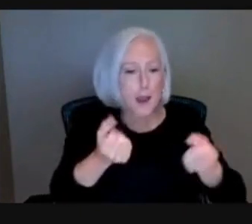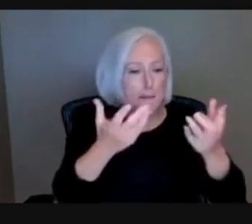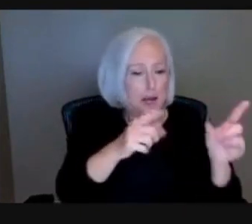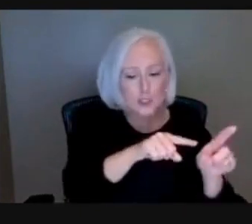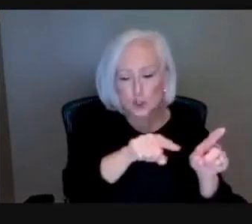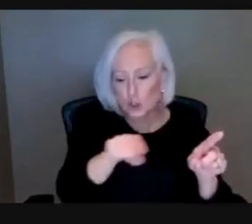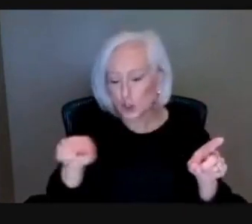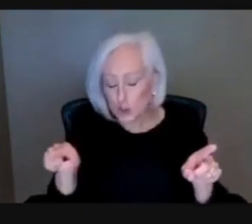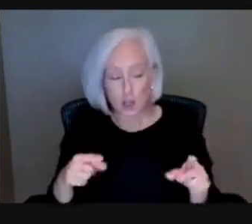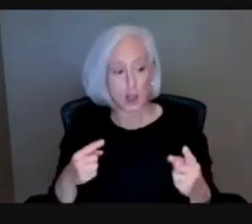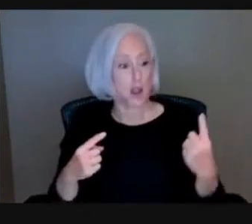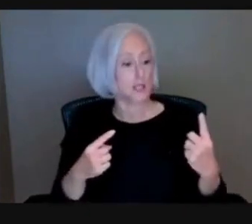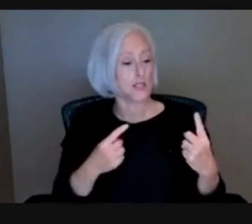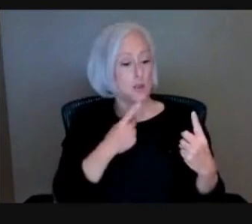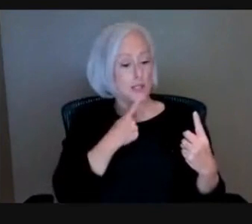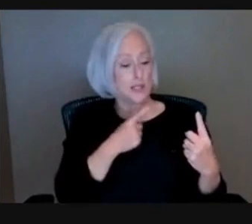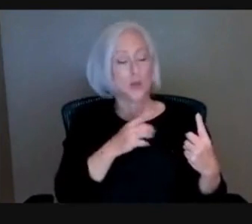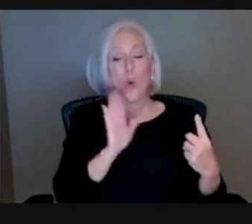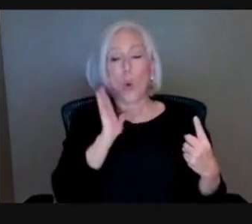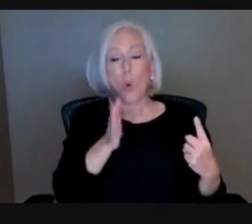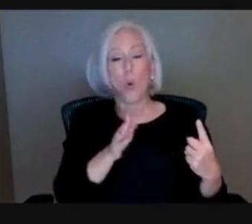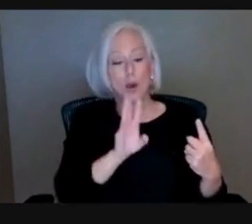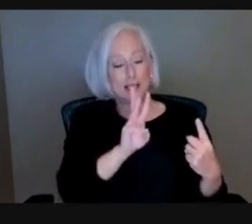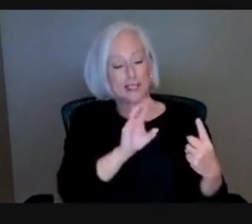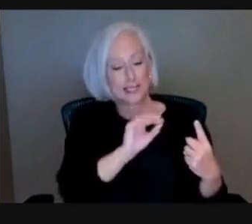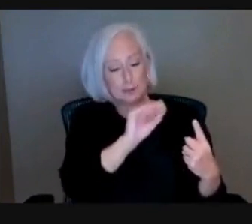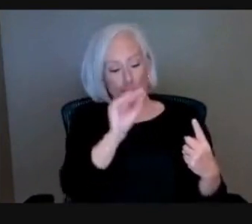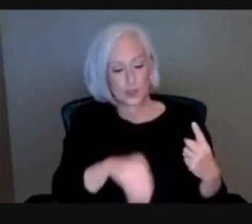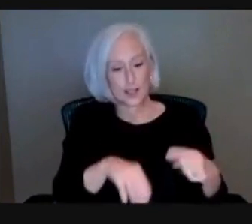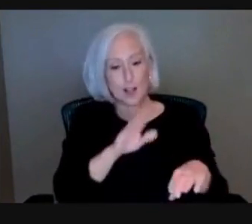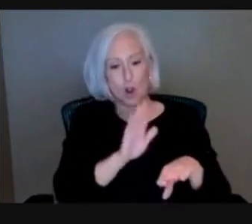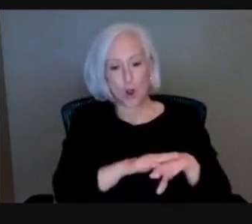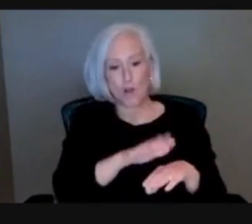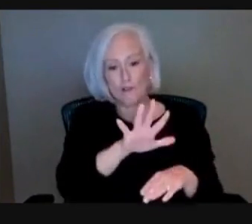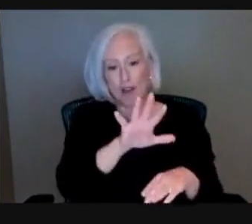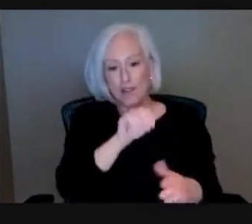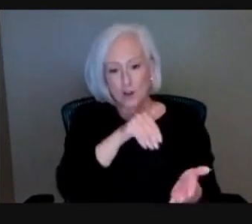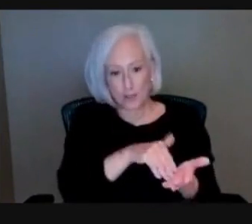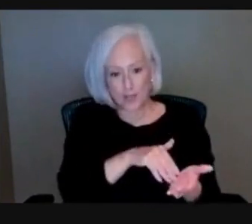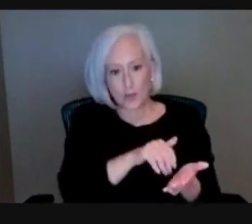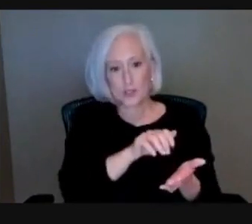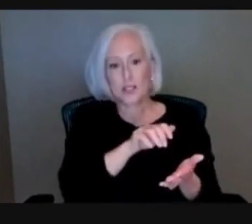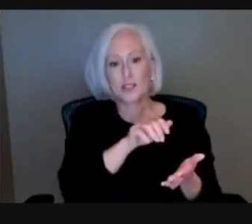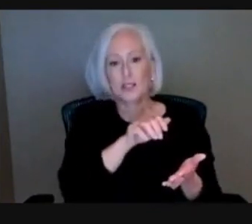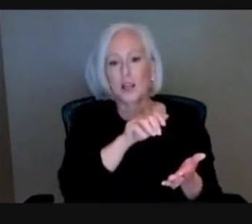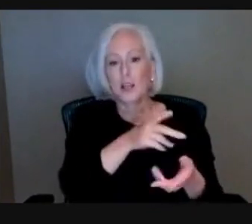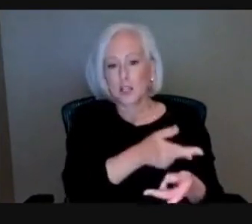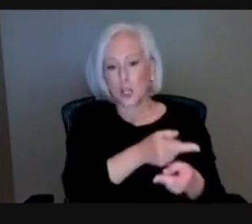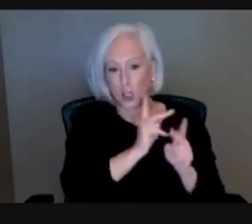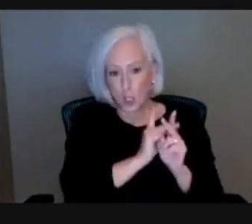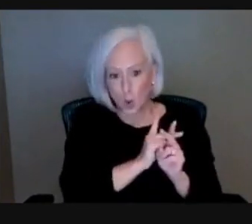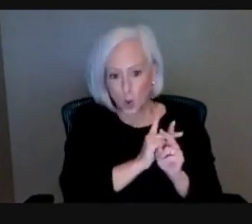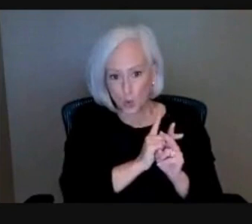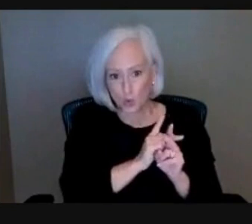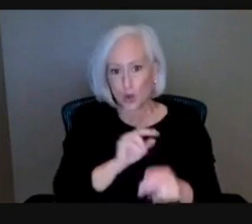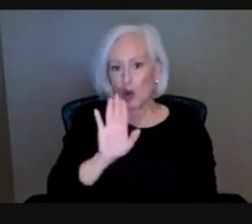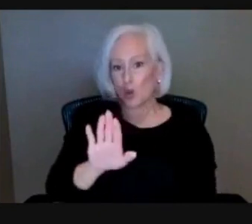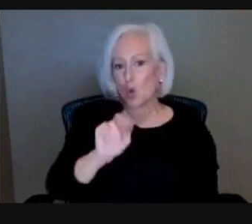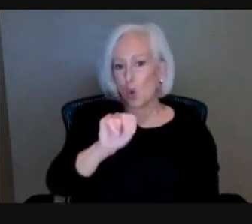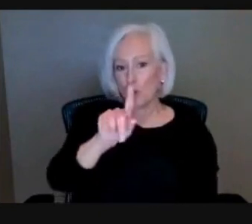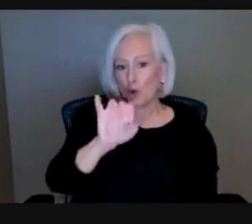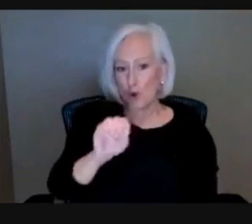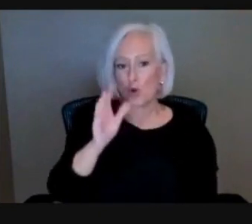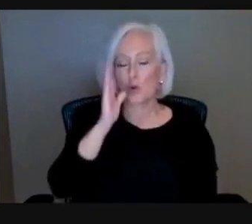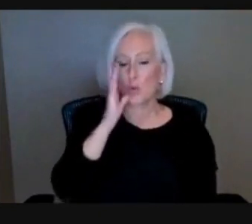a 6% rate on a $500,000 loan, on your note, that is what you will be paying. You will be